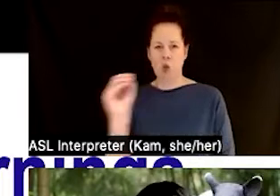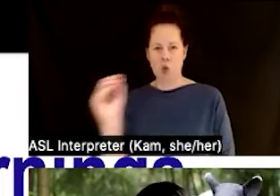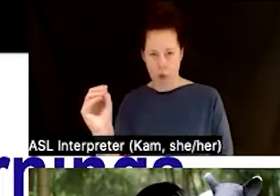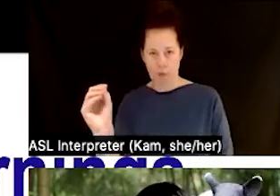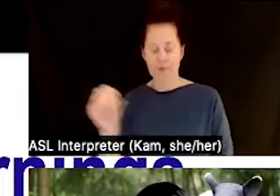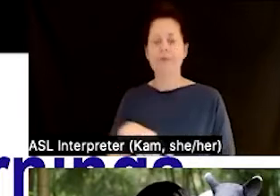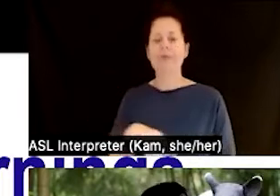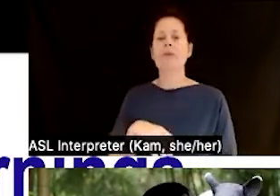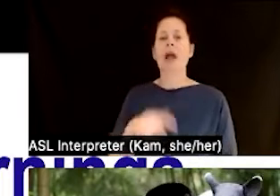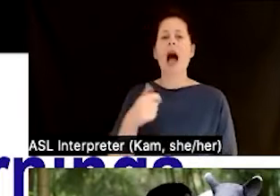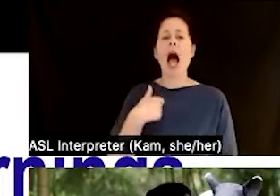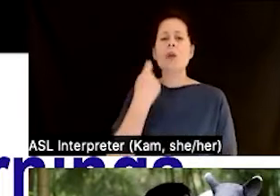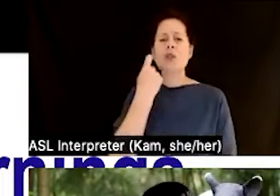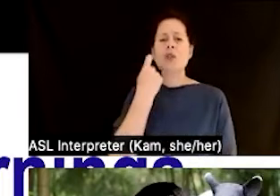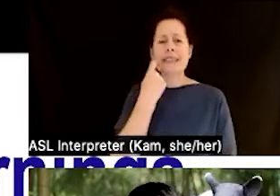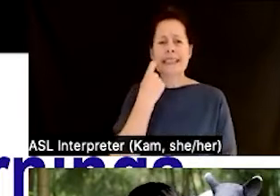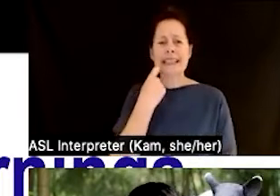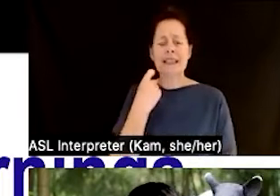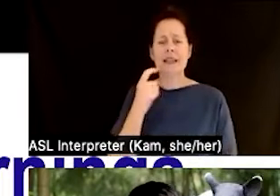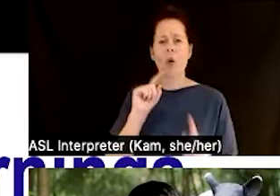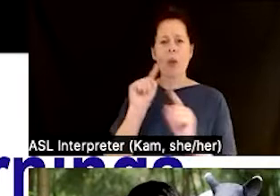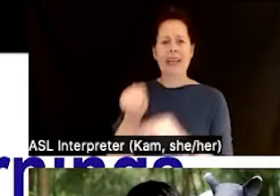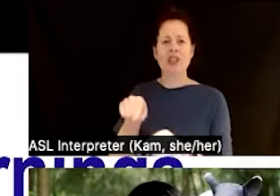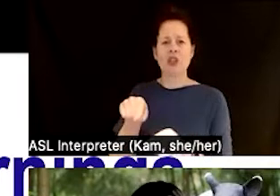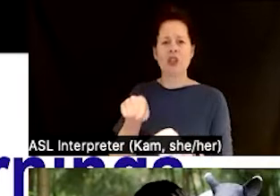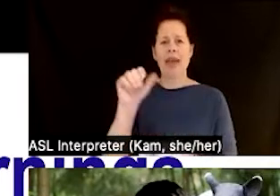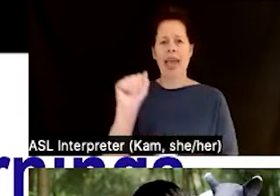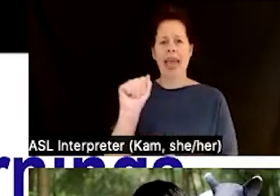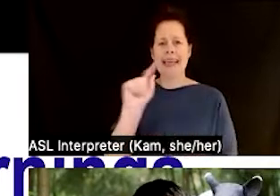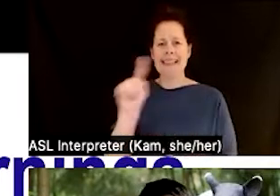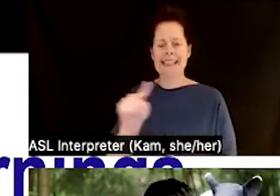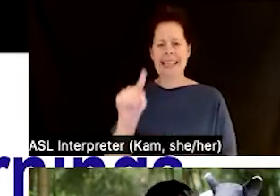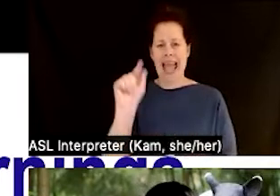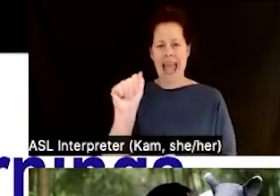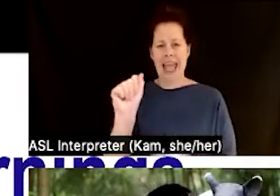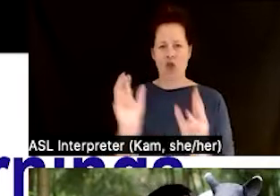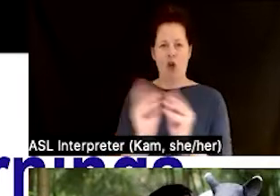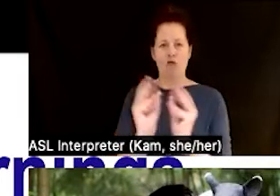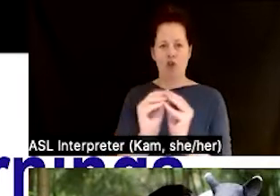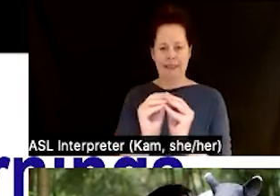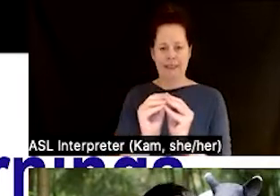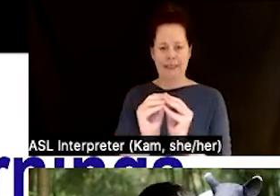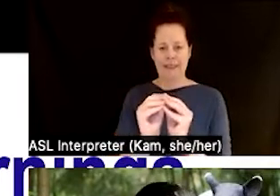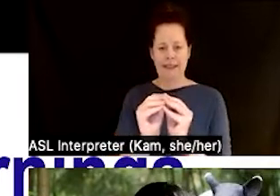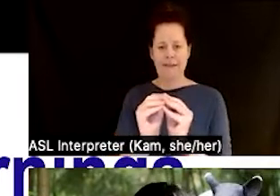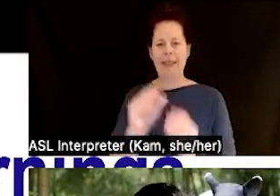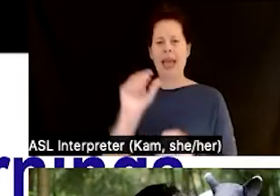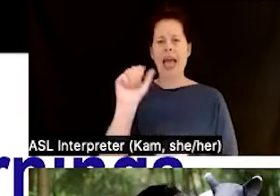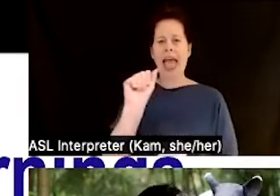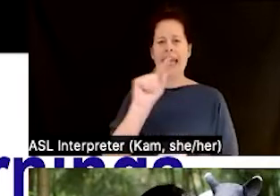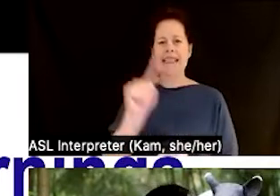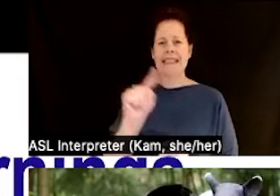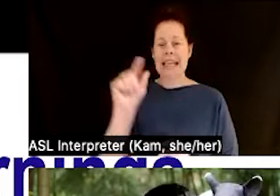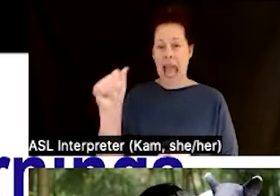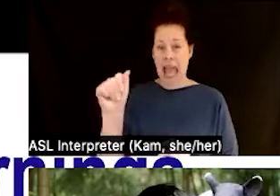was able to attend the AZA conference, and for those that are not aware of what AZA is, it's the Association for Zoos